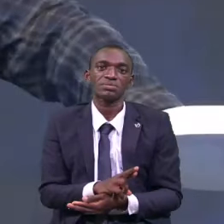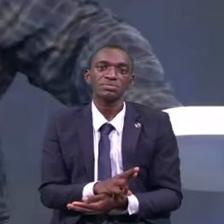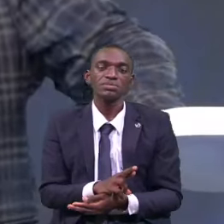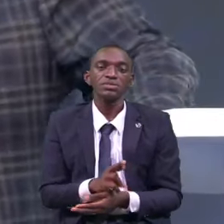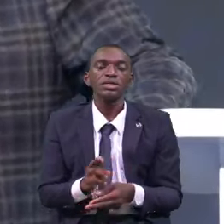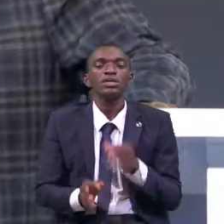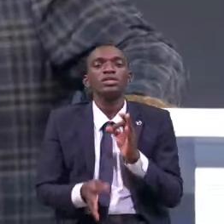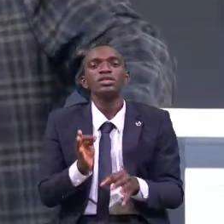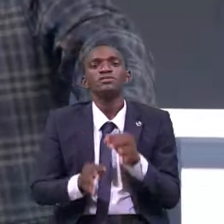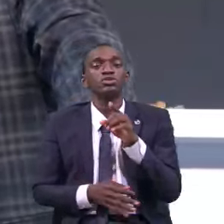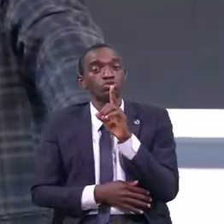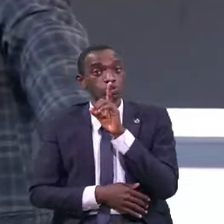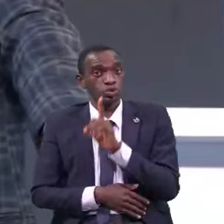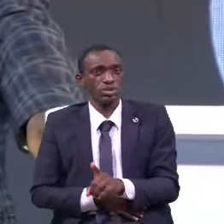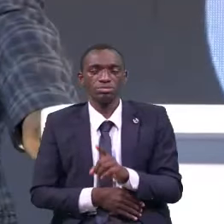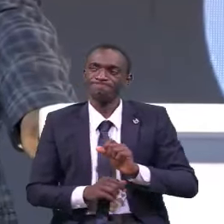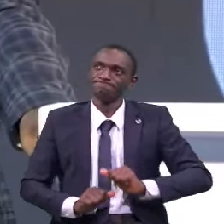If you truly yield your heart.